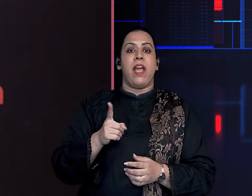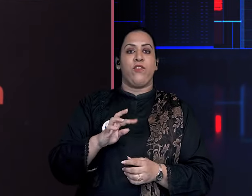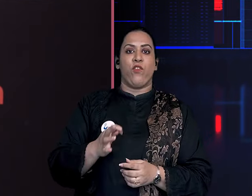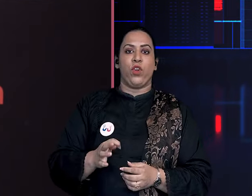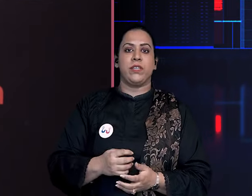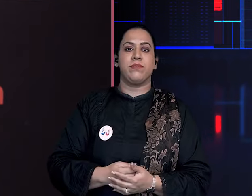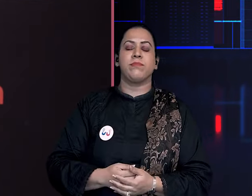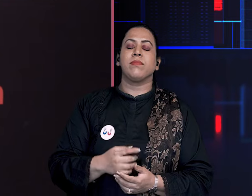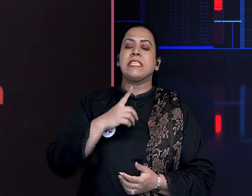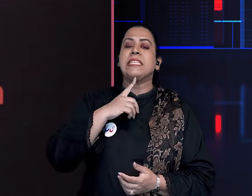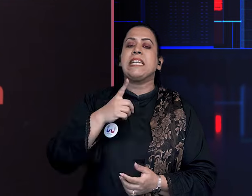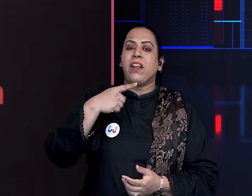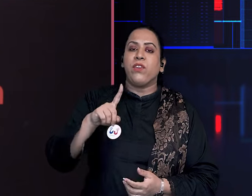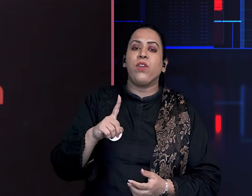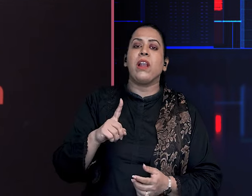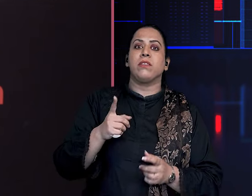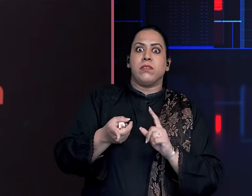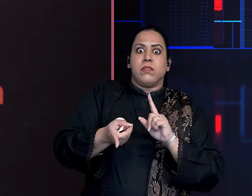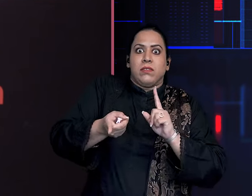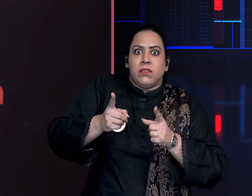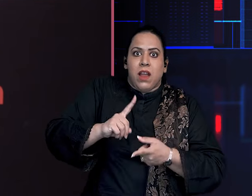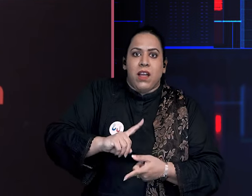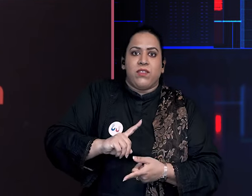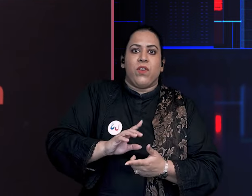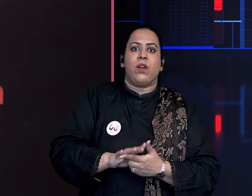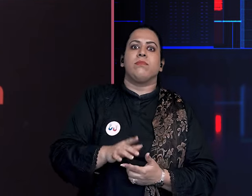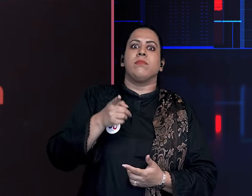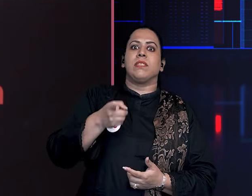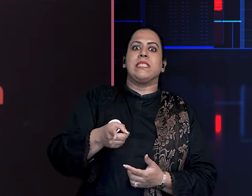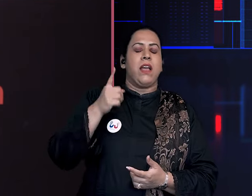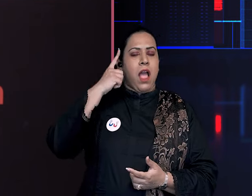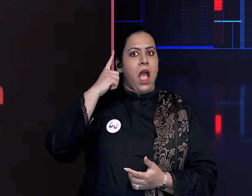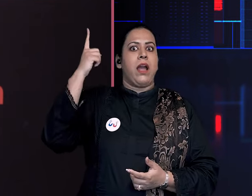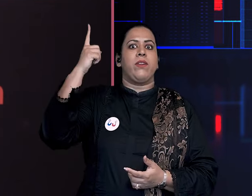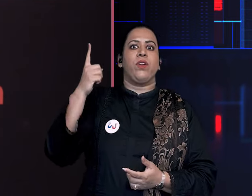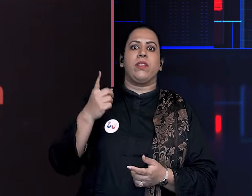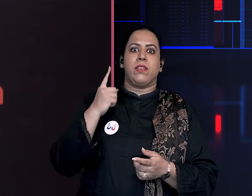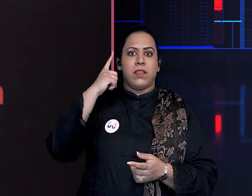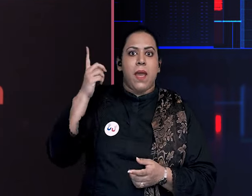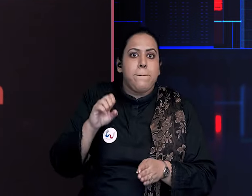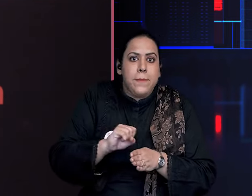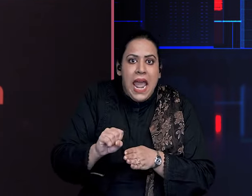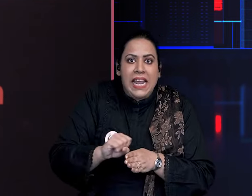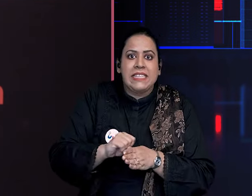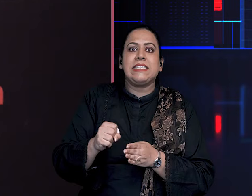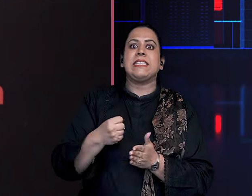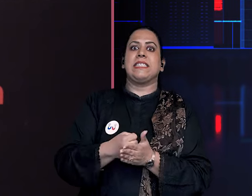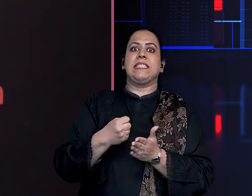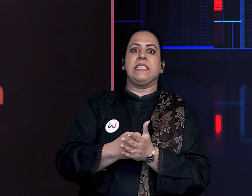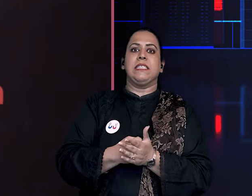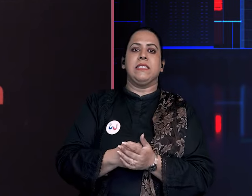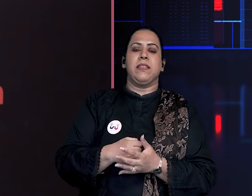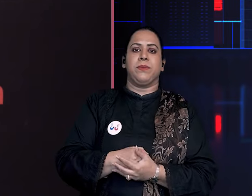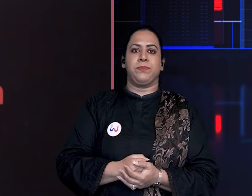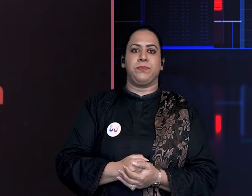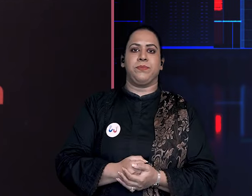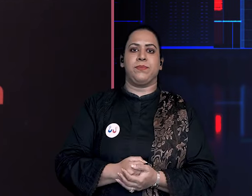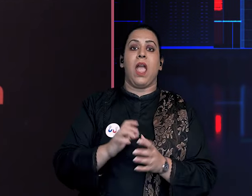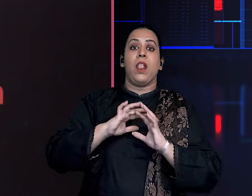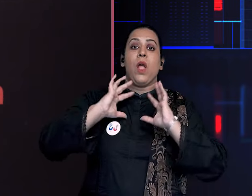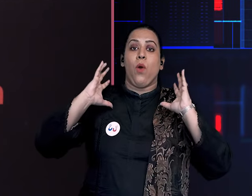a year, the research continued. Not only that, I realized that artists are there to think in